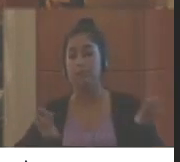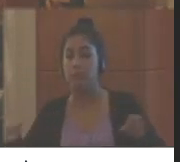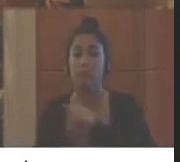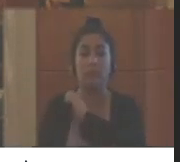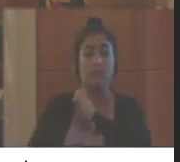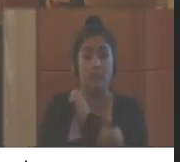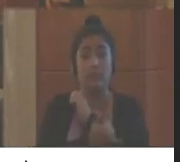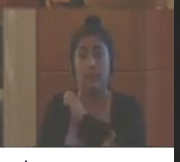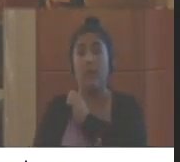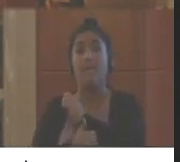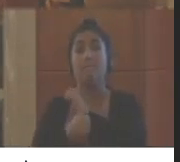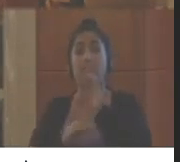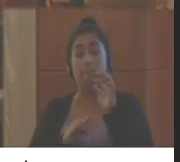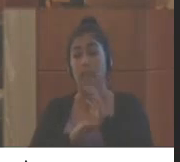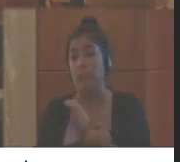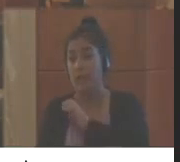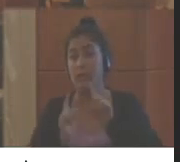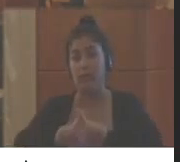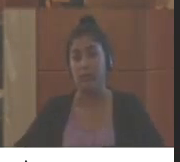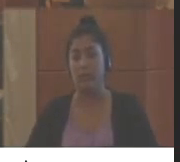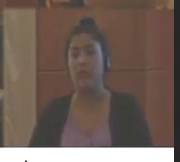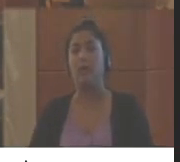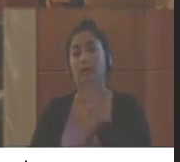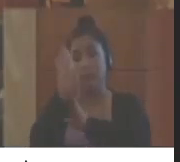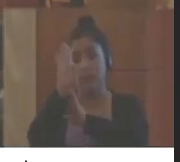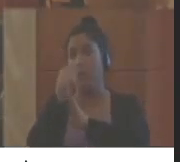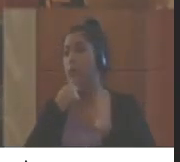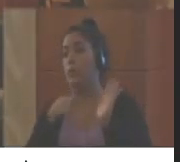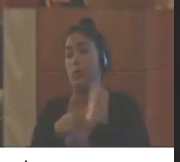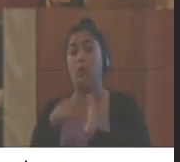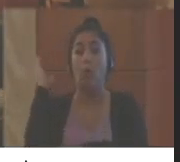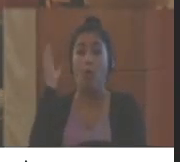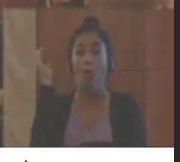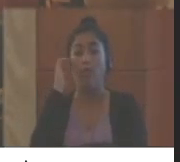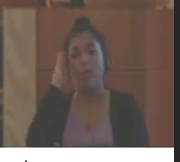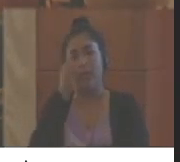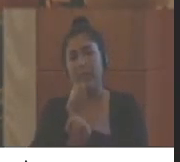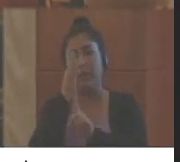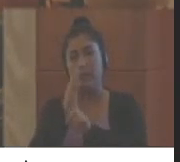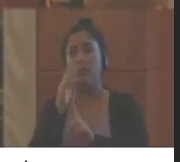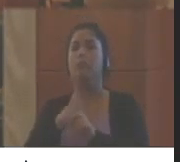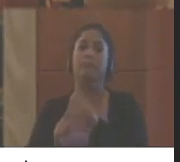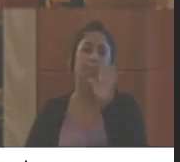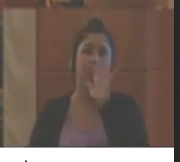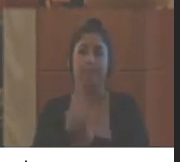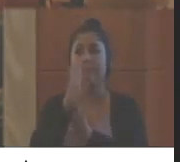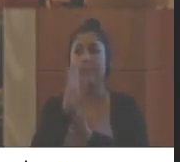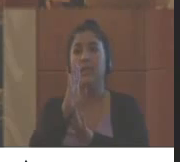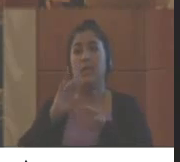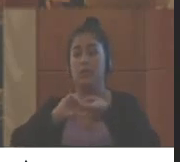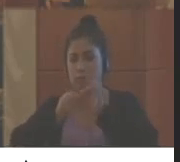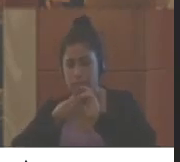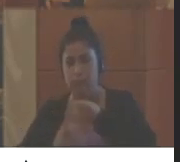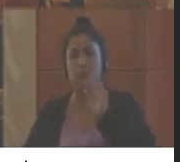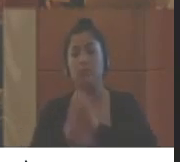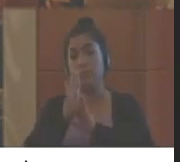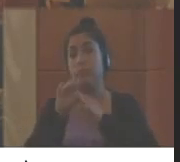need to forget about only so much consulting. We just need to have is that what